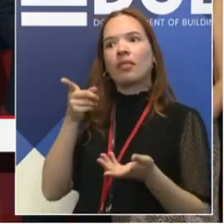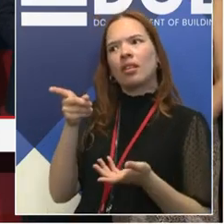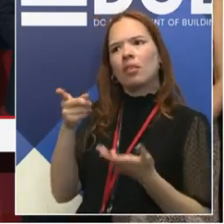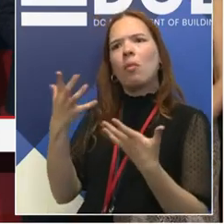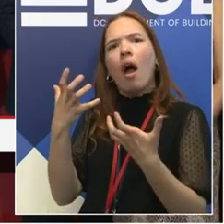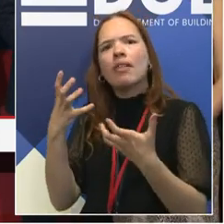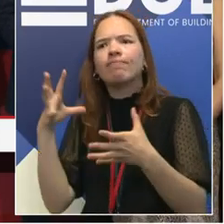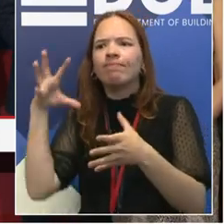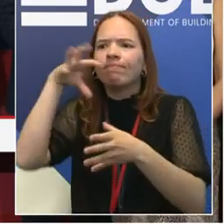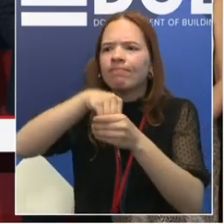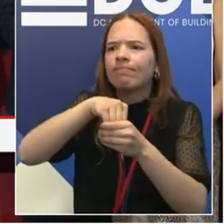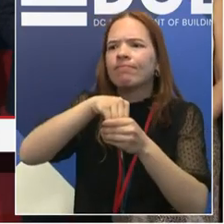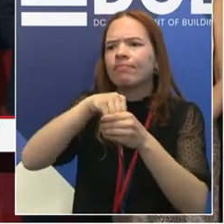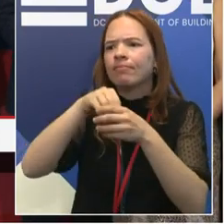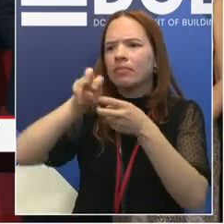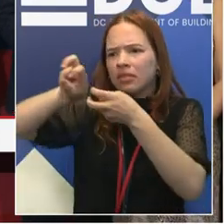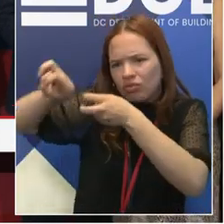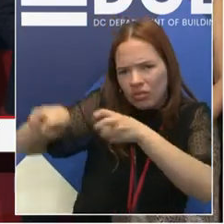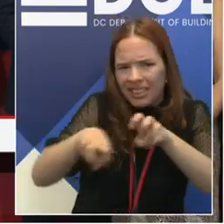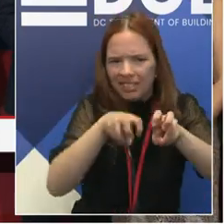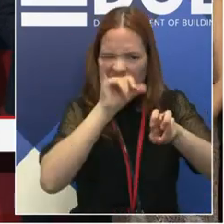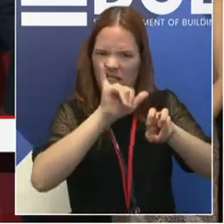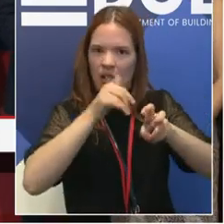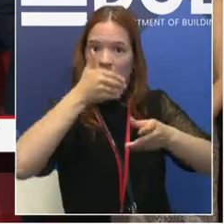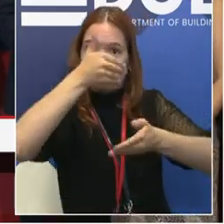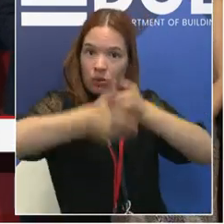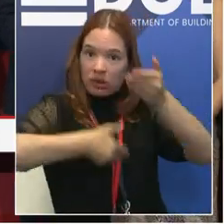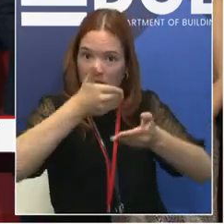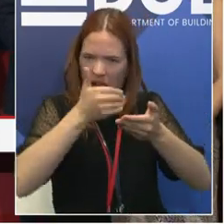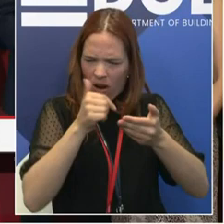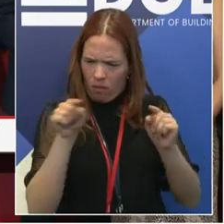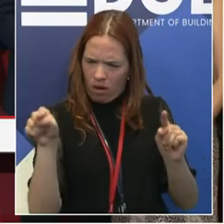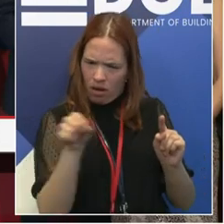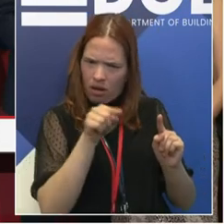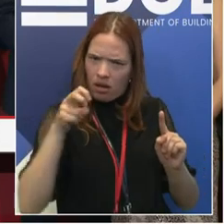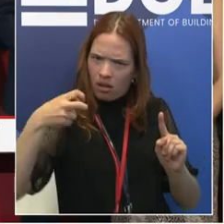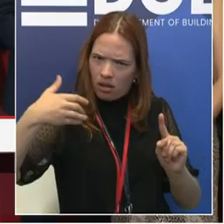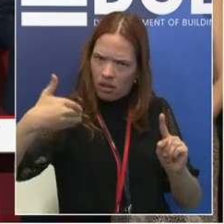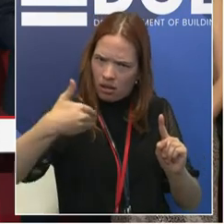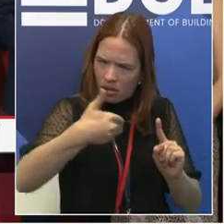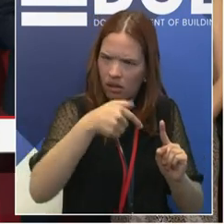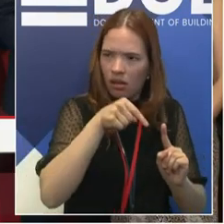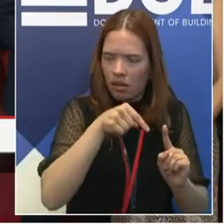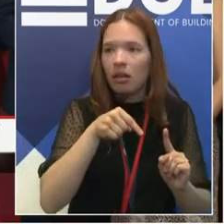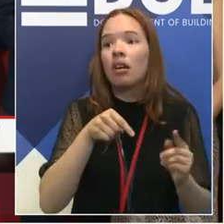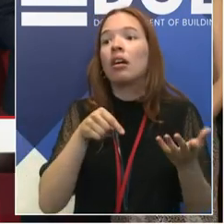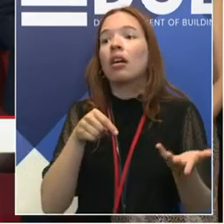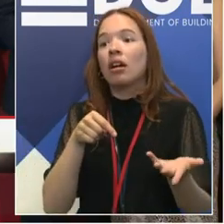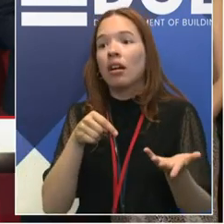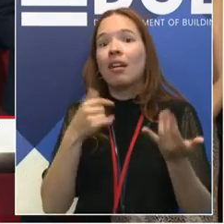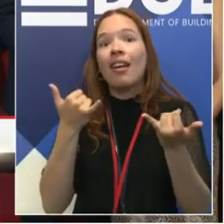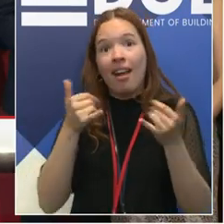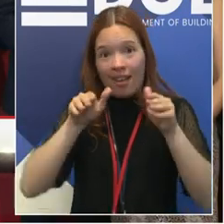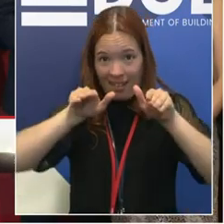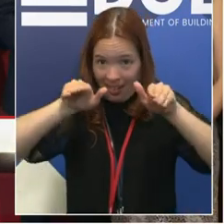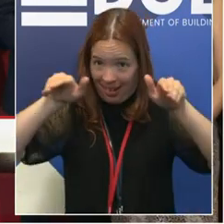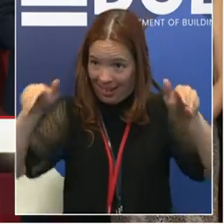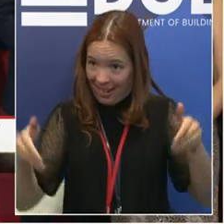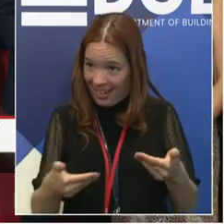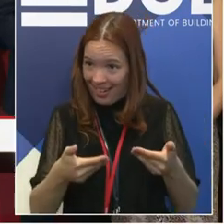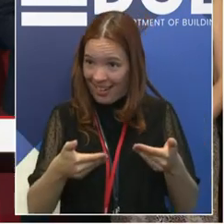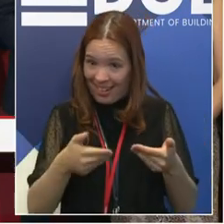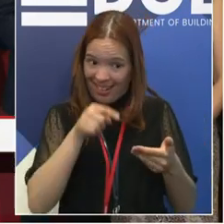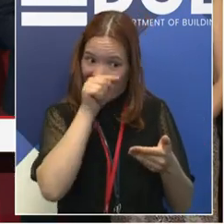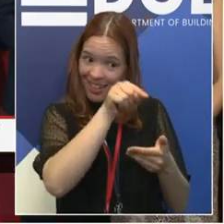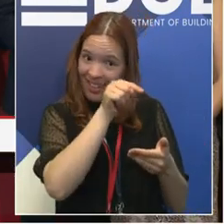transition. So it's with great pleasure that I welcome another great executive back to the district